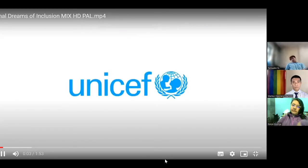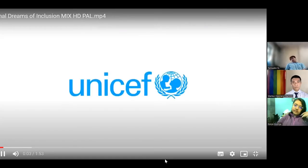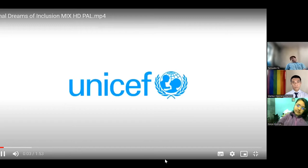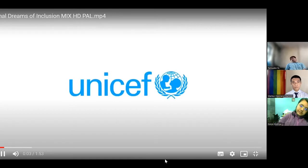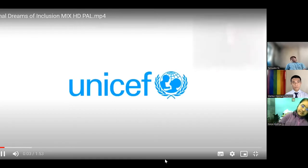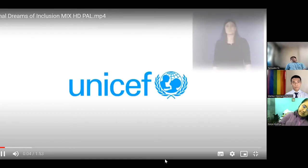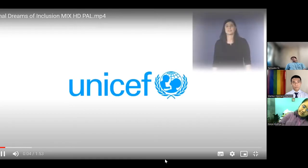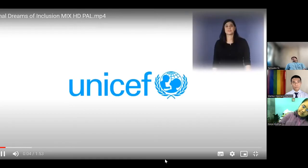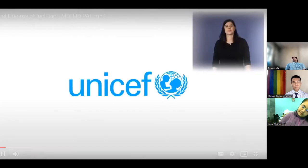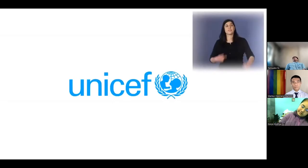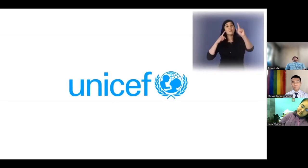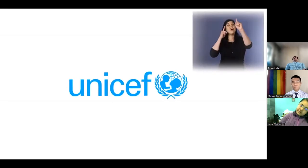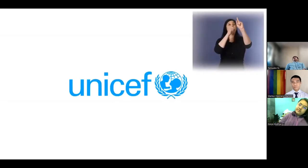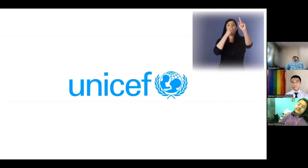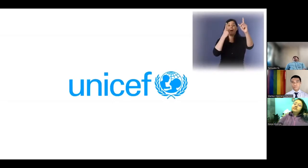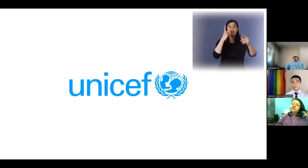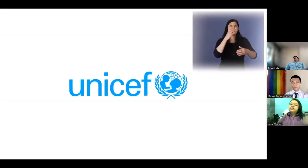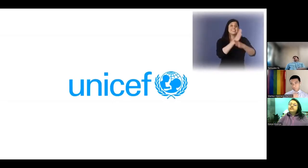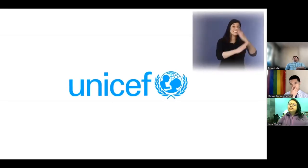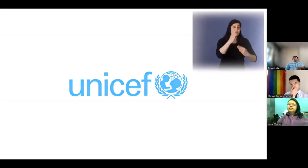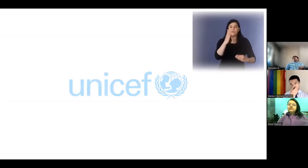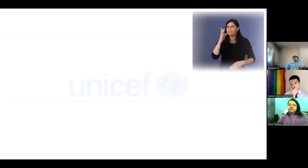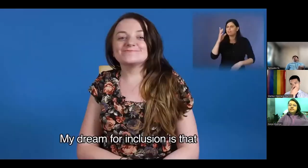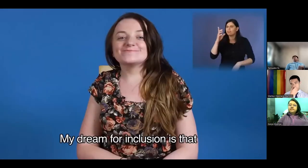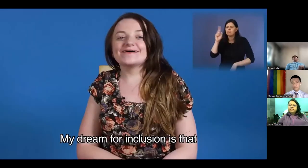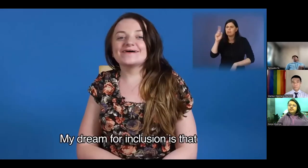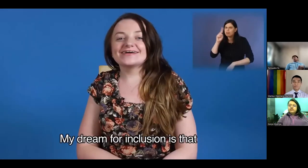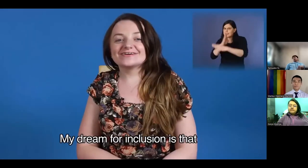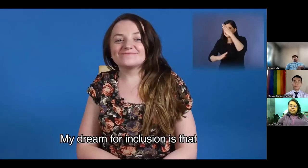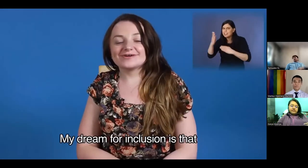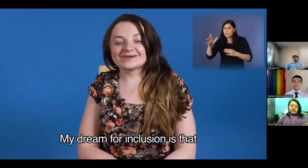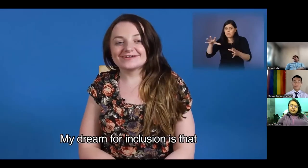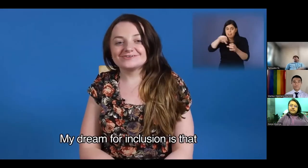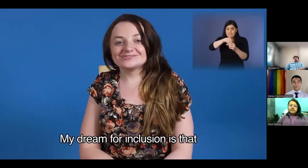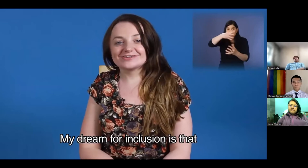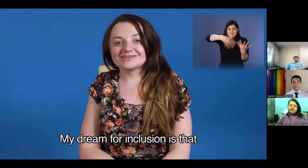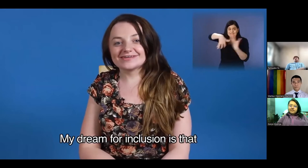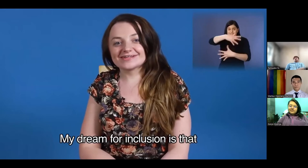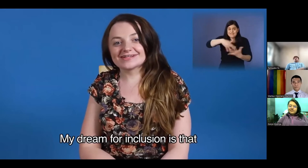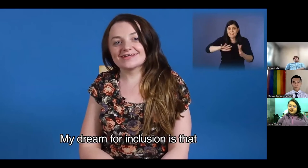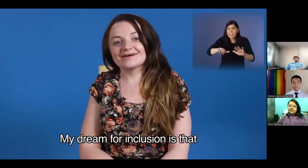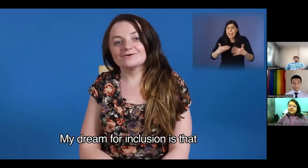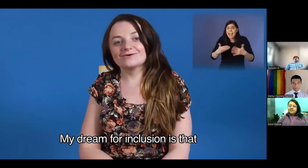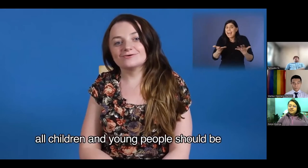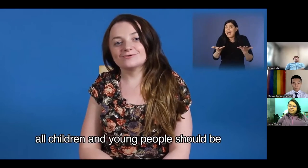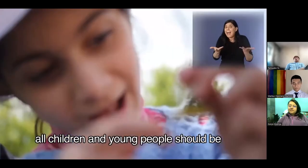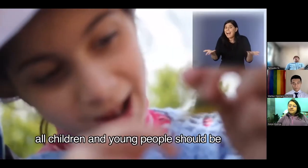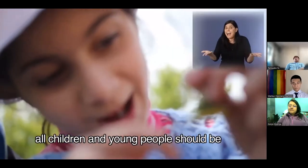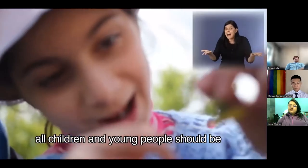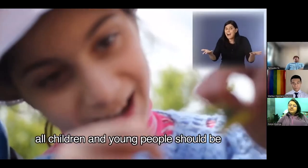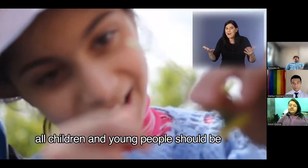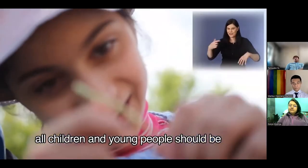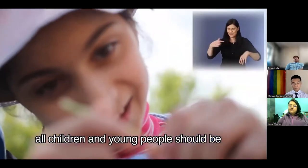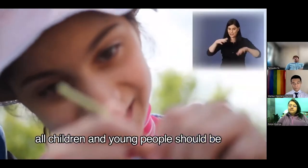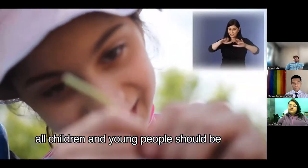Statements from children and young people with and without disabilities. My dream for inclusion is that all children and young people